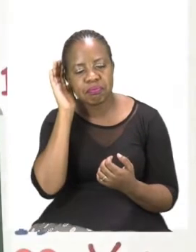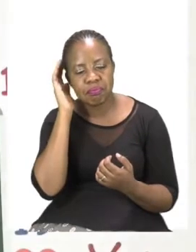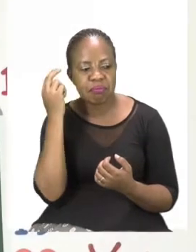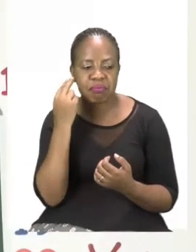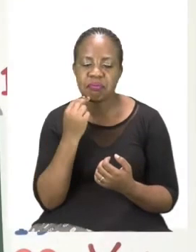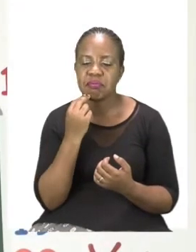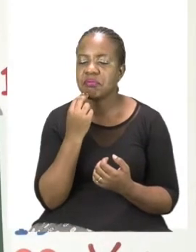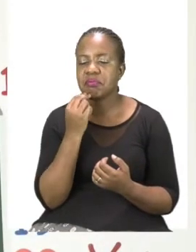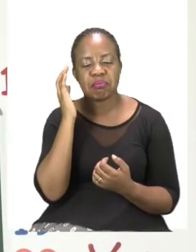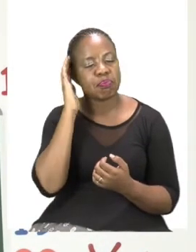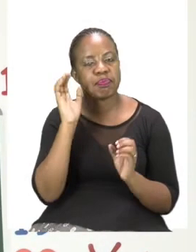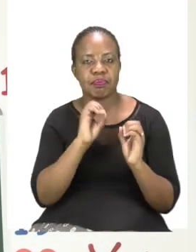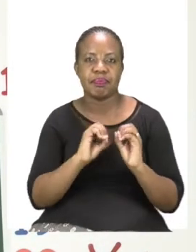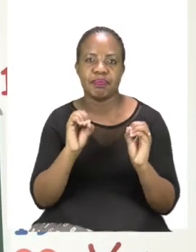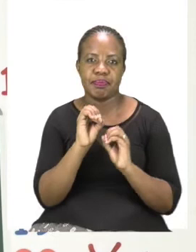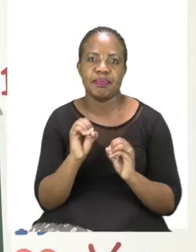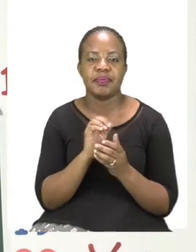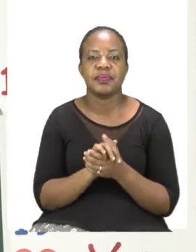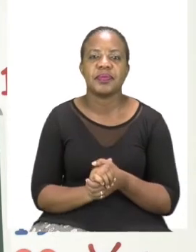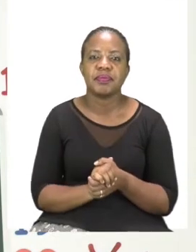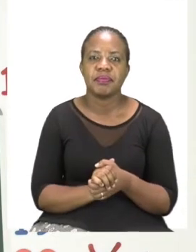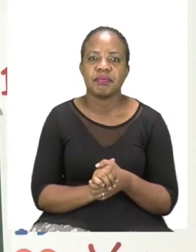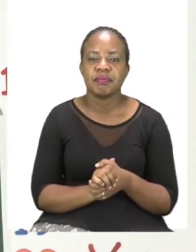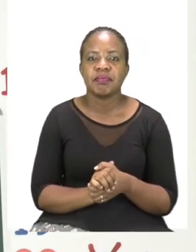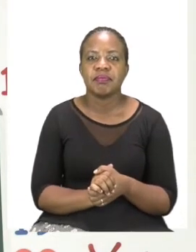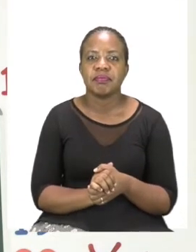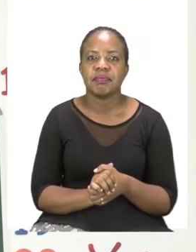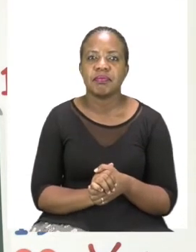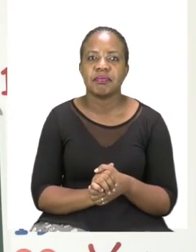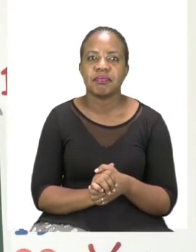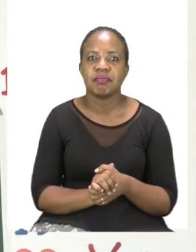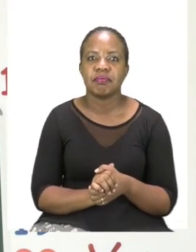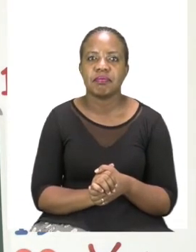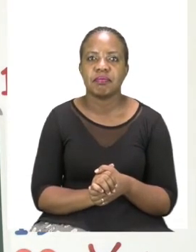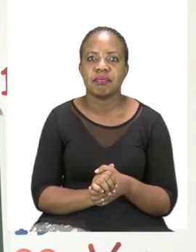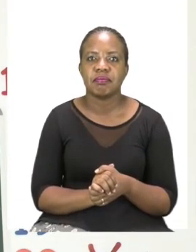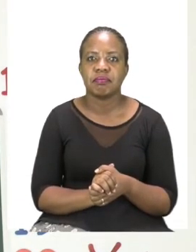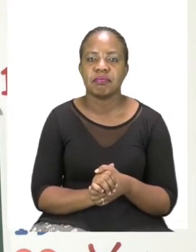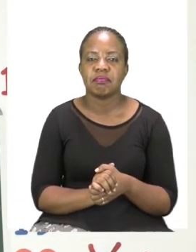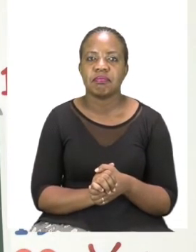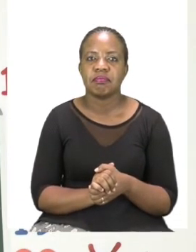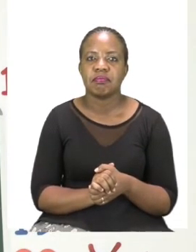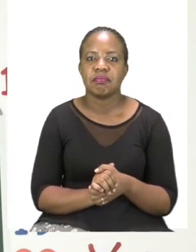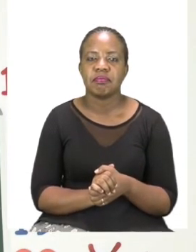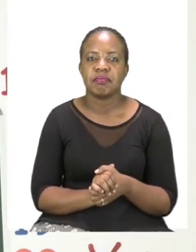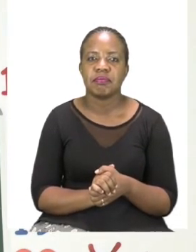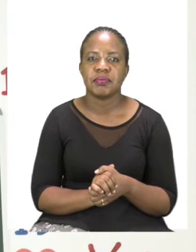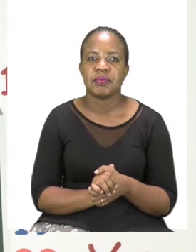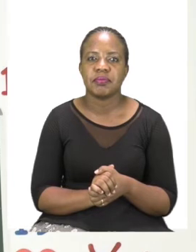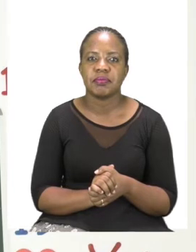going to use. Now, this vowel sound is A. Let's